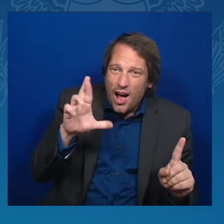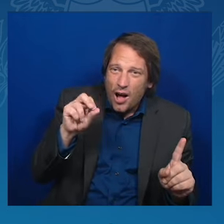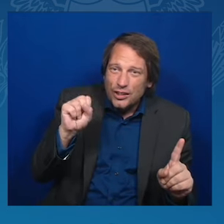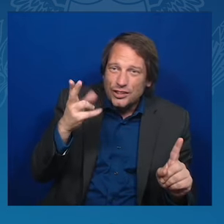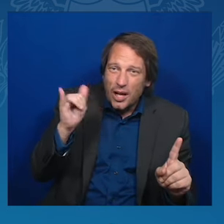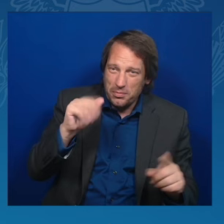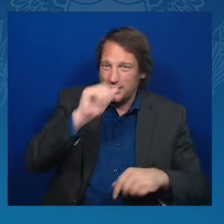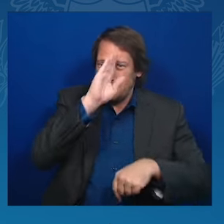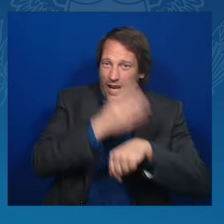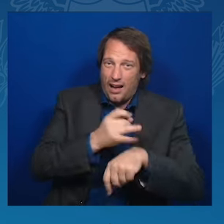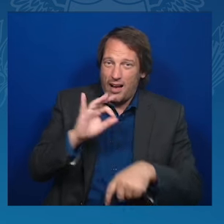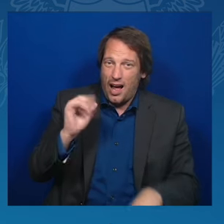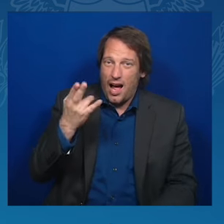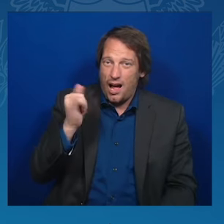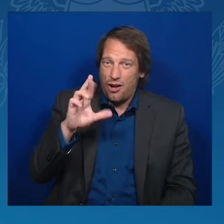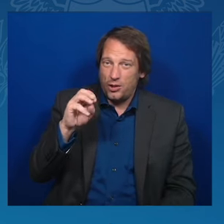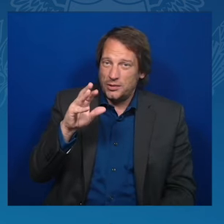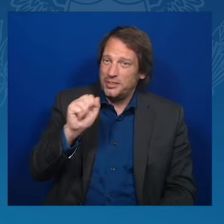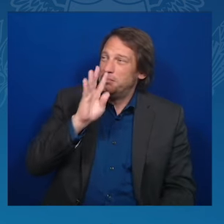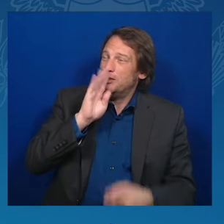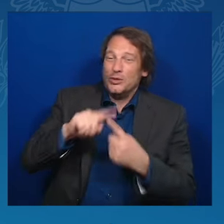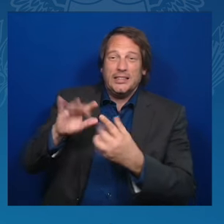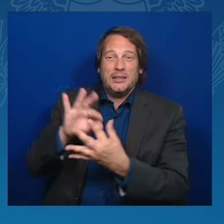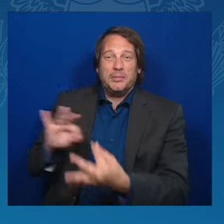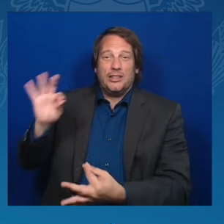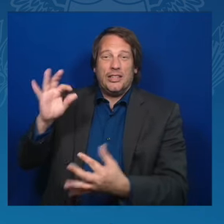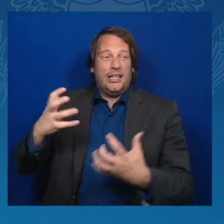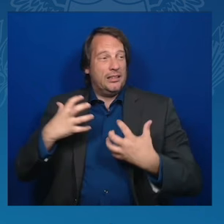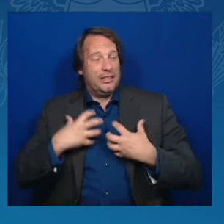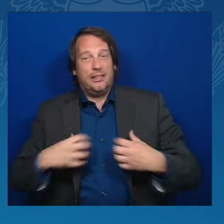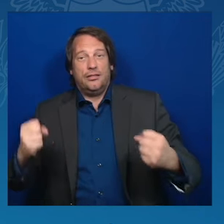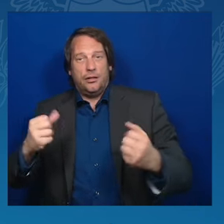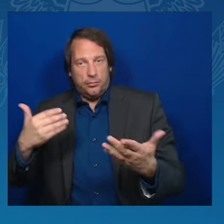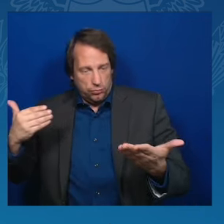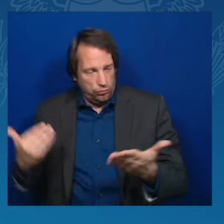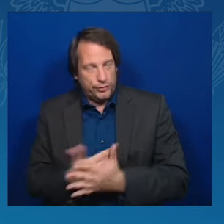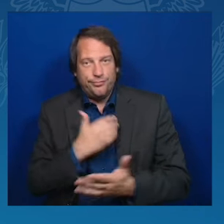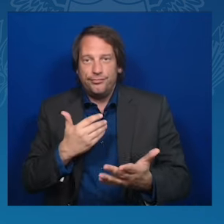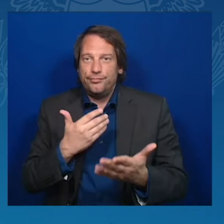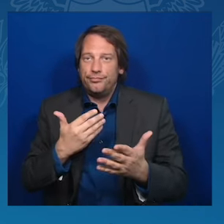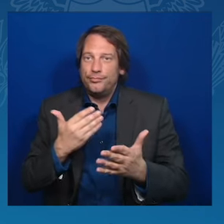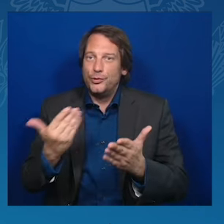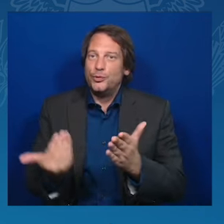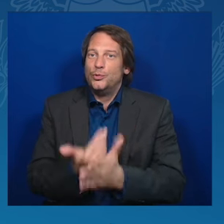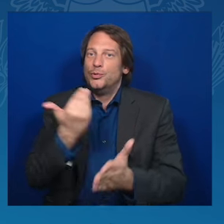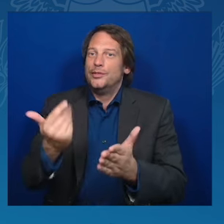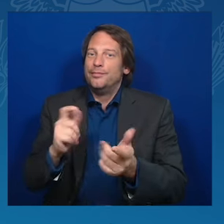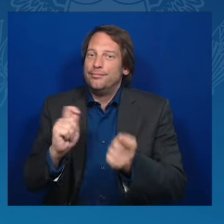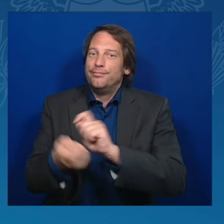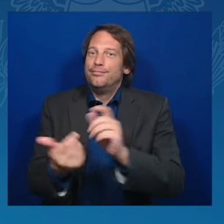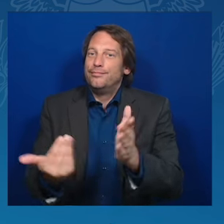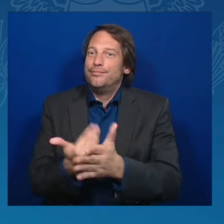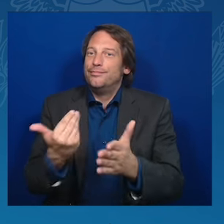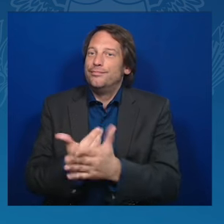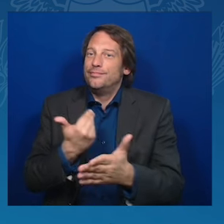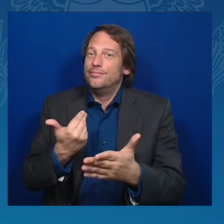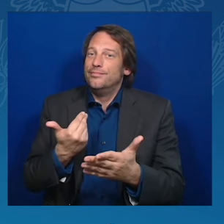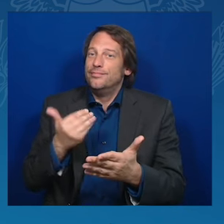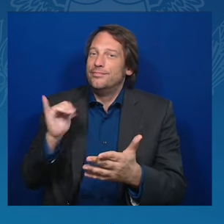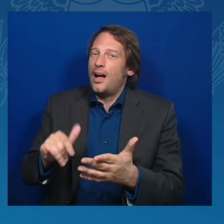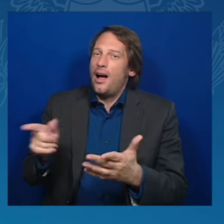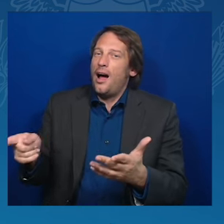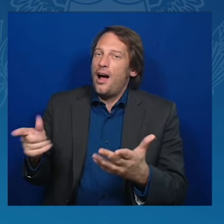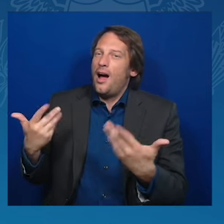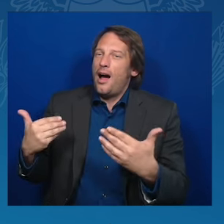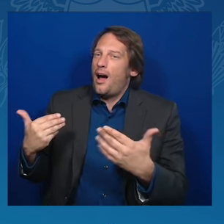this exceptional relationship. Of course, the ties that bind us have been forged not only by